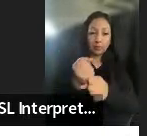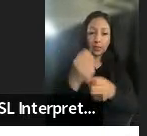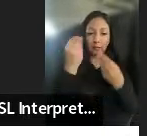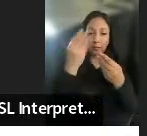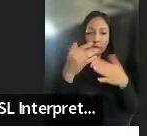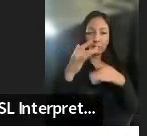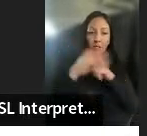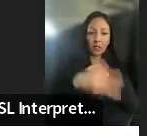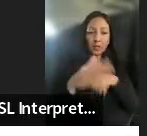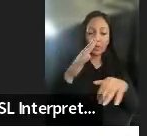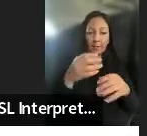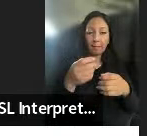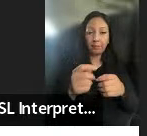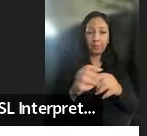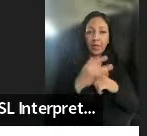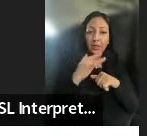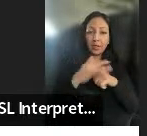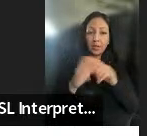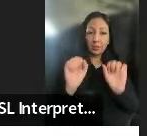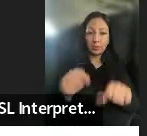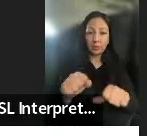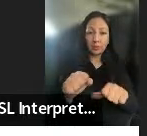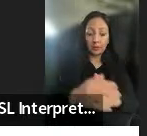than as early as possible.